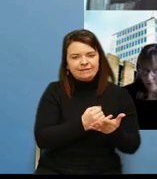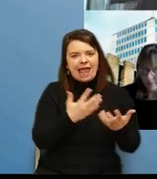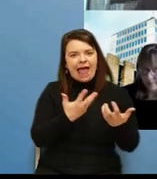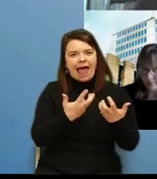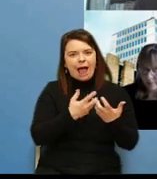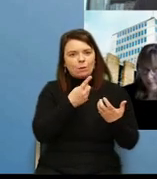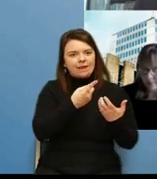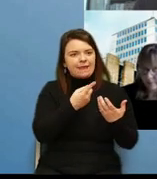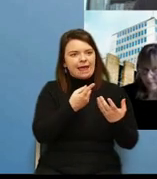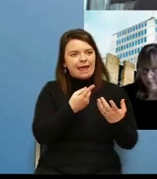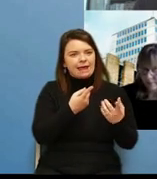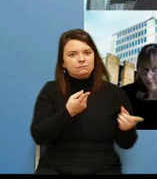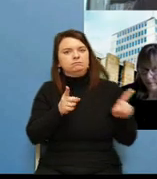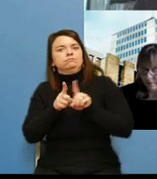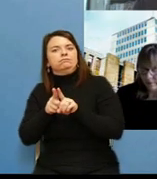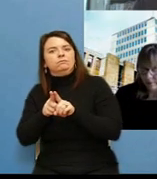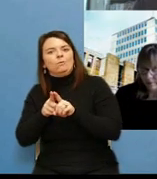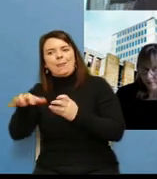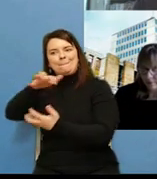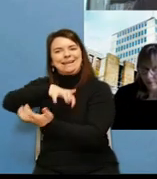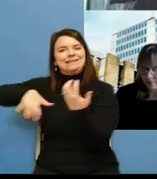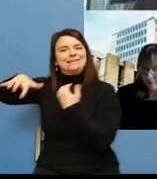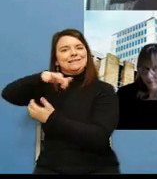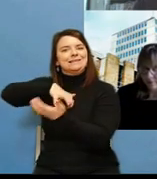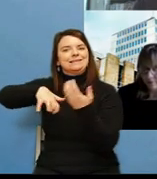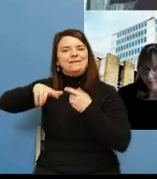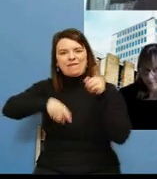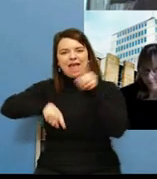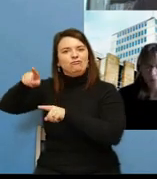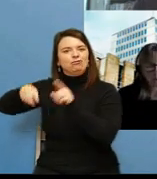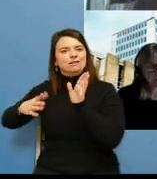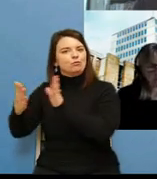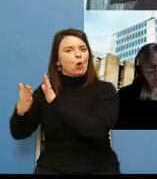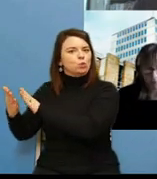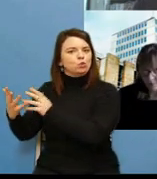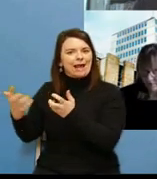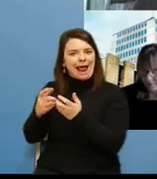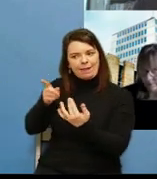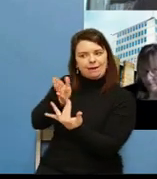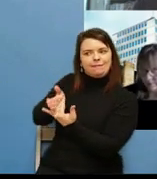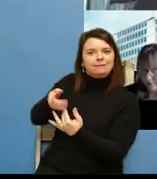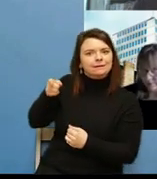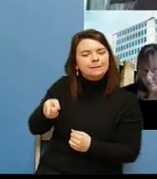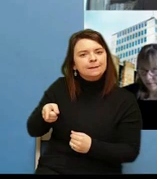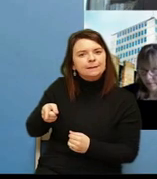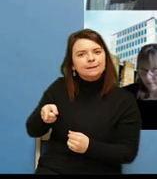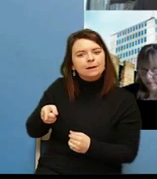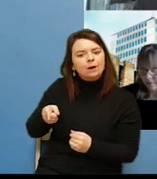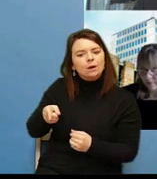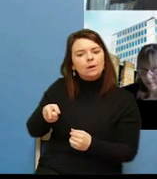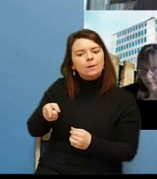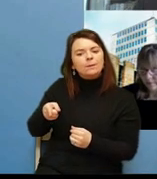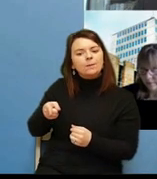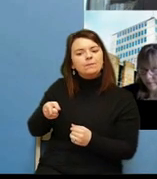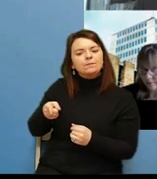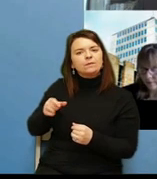they can then move into almost a mixed model approach, I suppose. And and how,